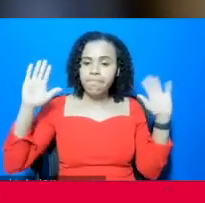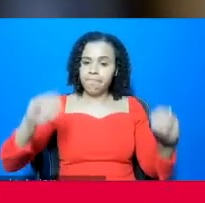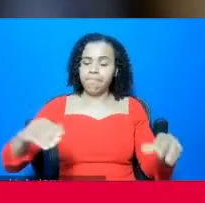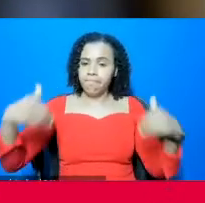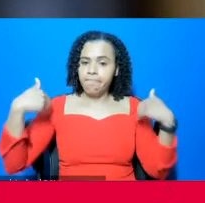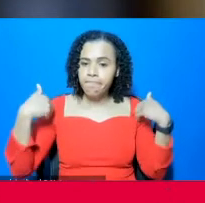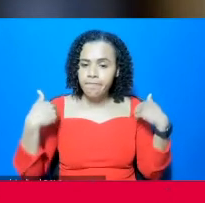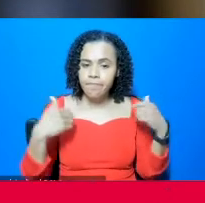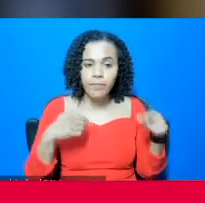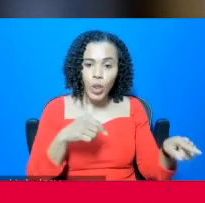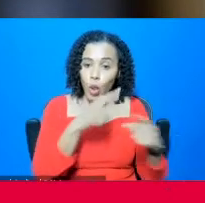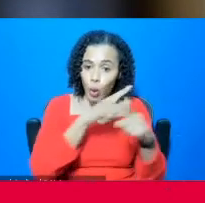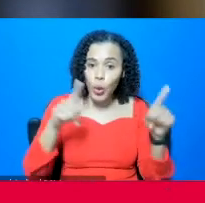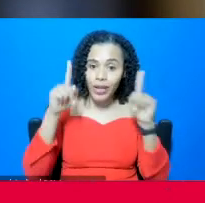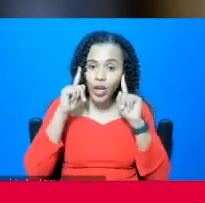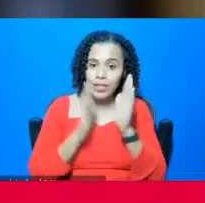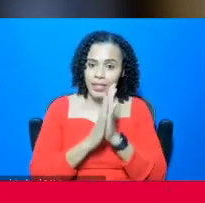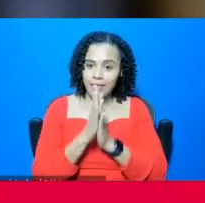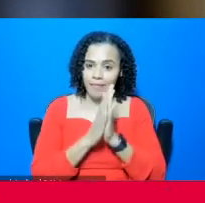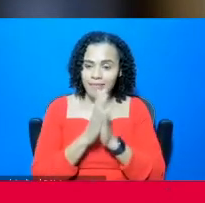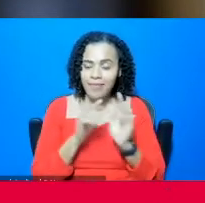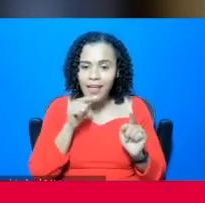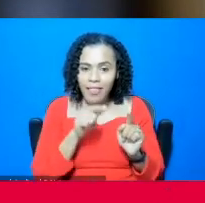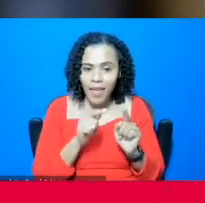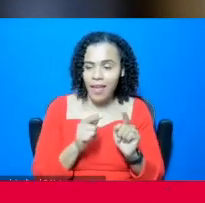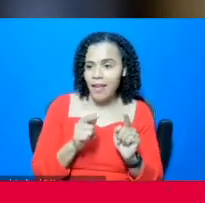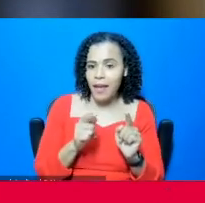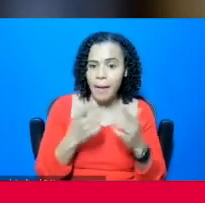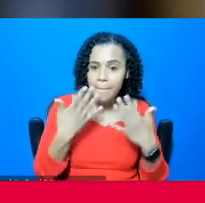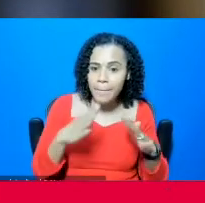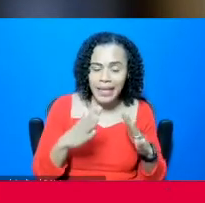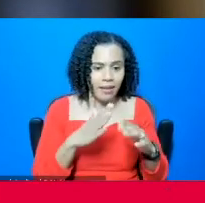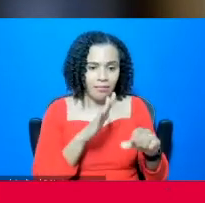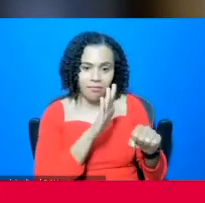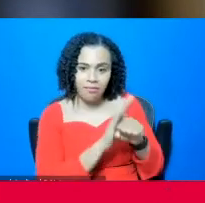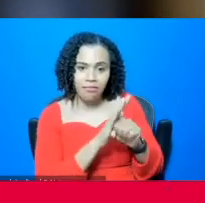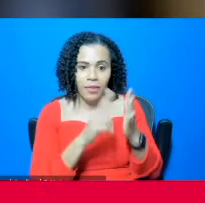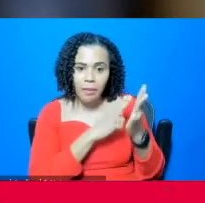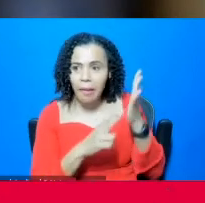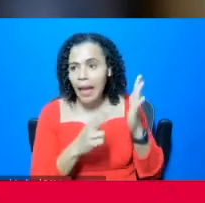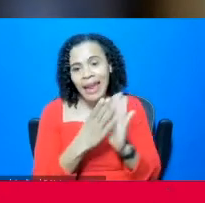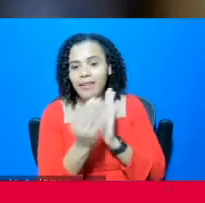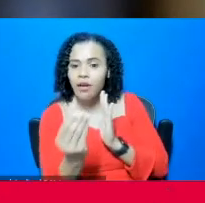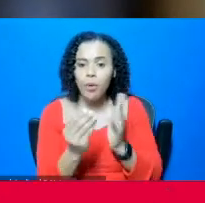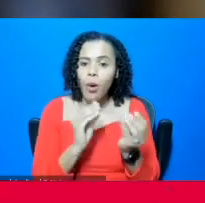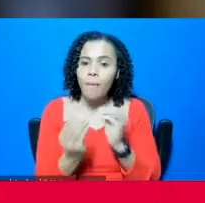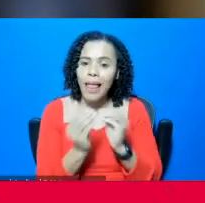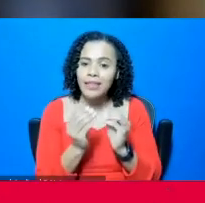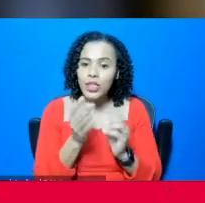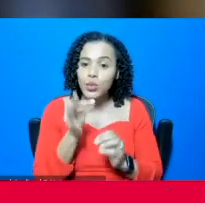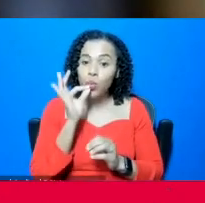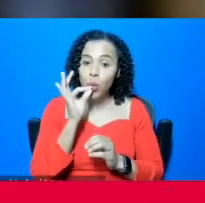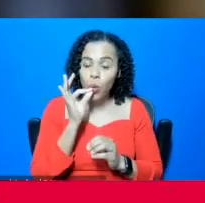I like to call the straw wars, where universities have banned plastic straws on campus, so disabled people like myself struggle to